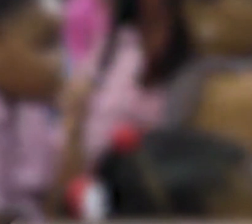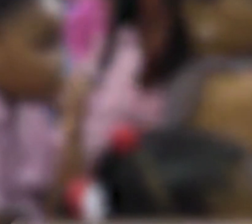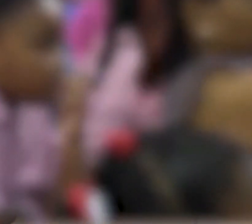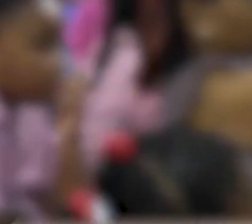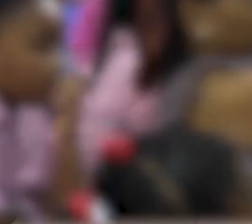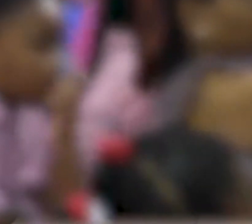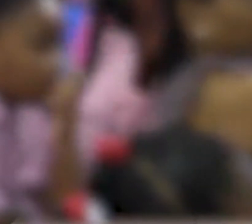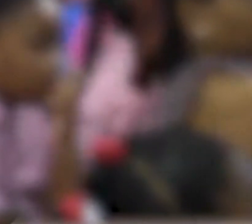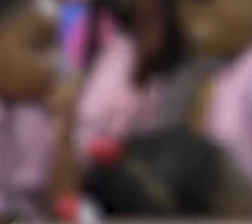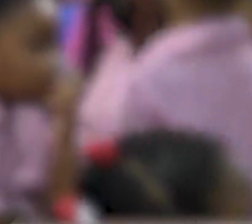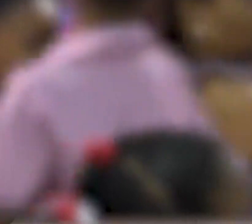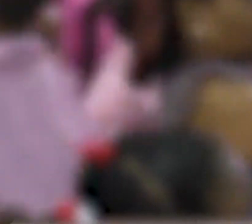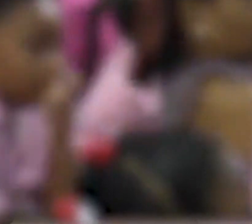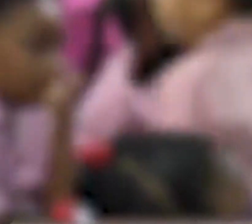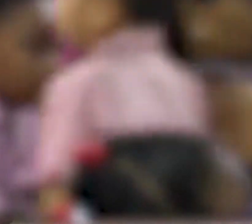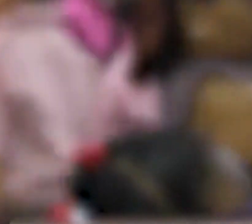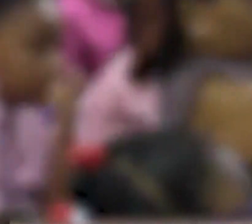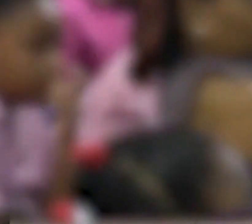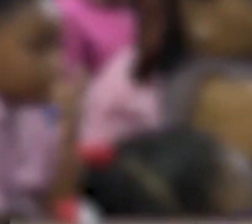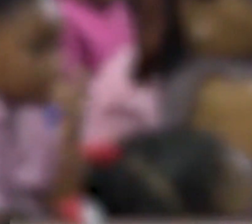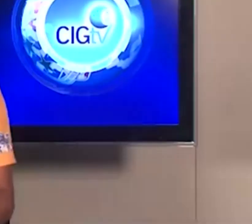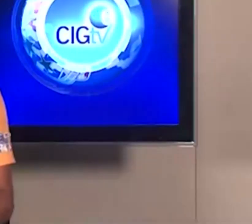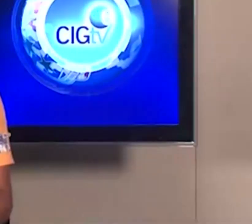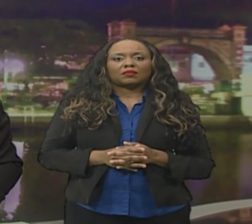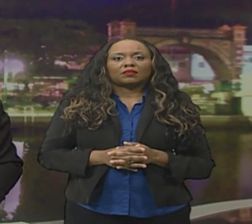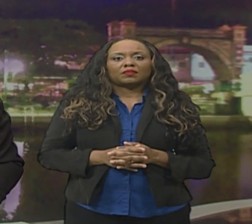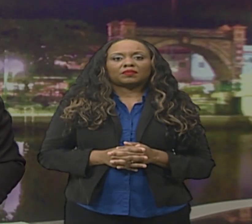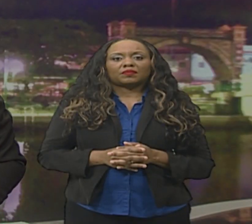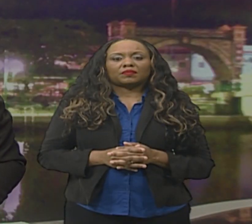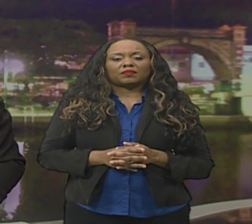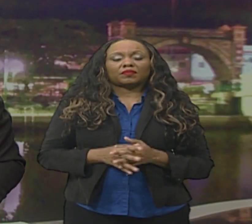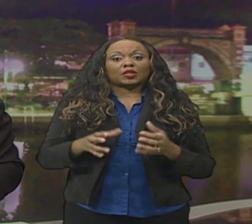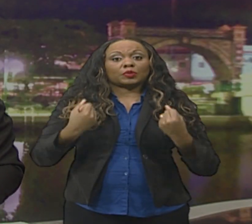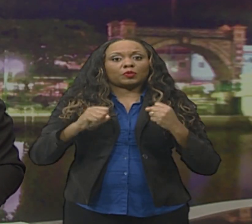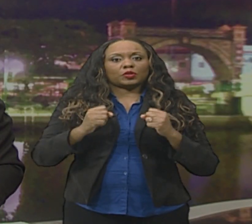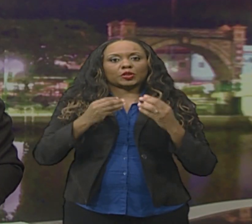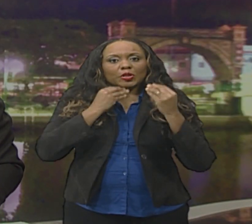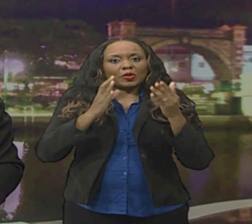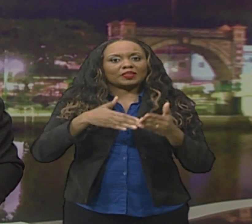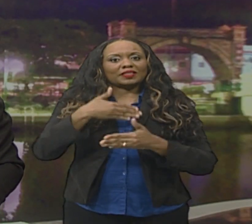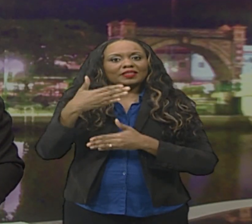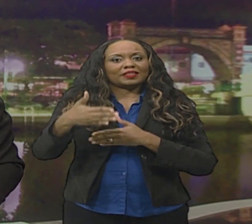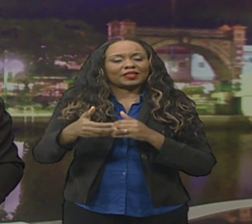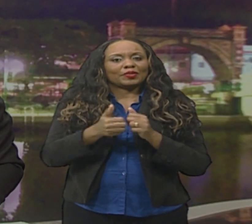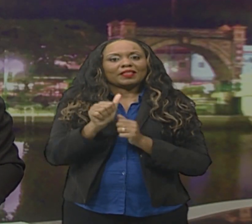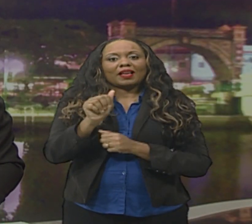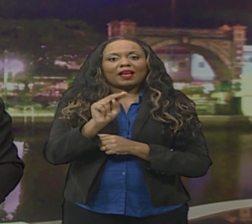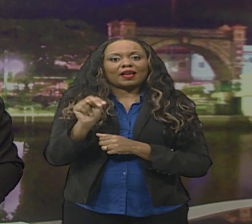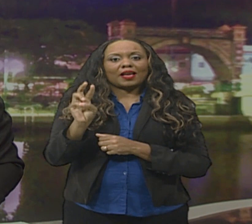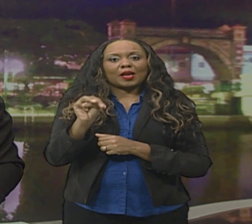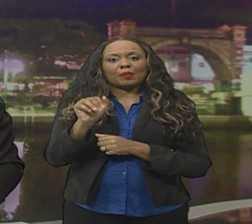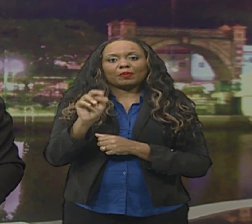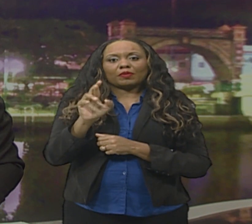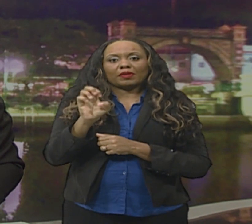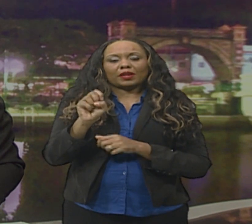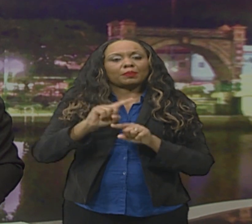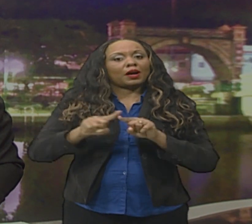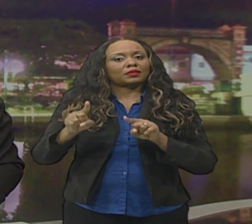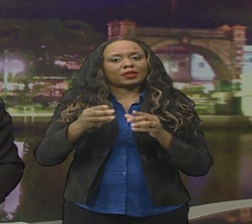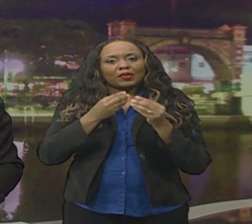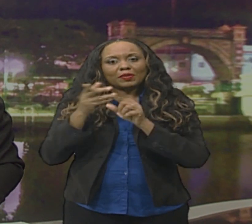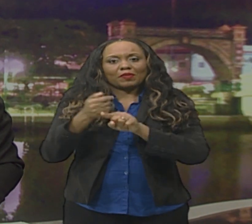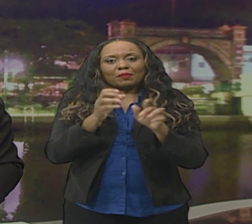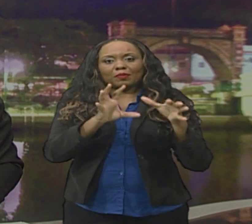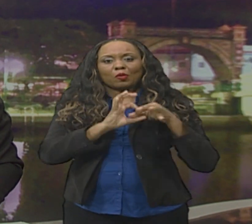first, second, and third offense for breaking the rules. Well, Sports World is just ahead with Anne-Marie Burke, but first, here's a tip